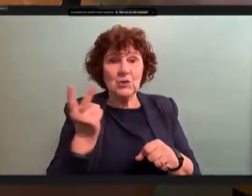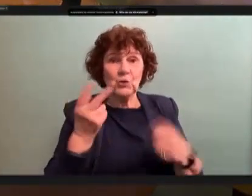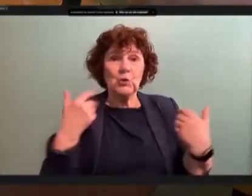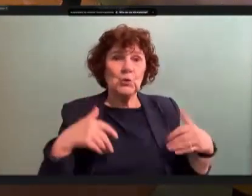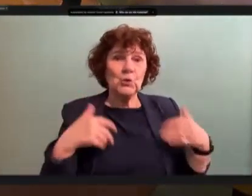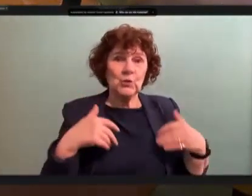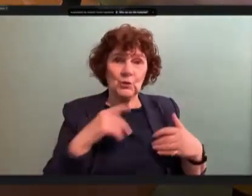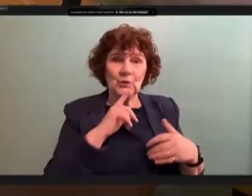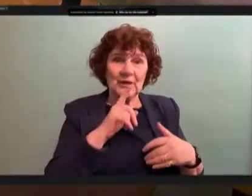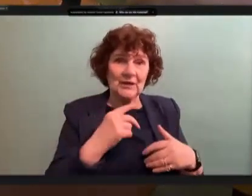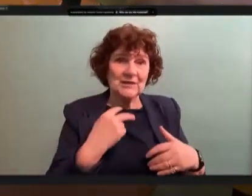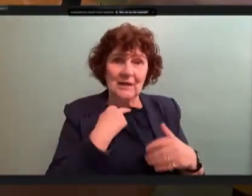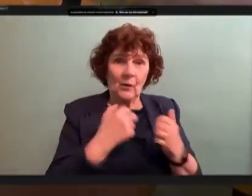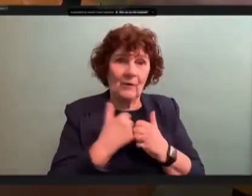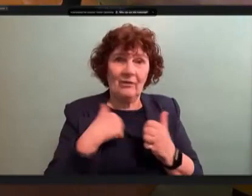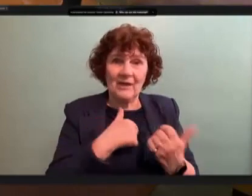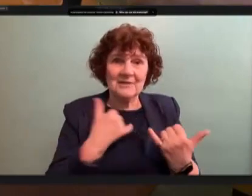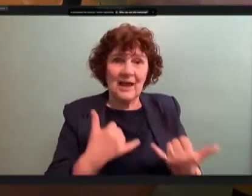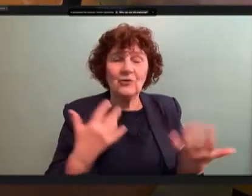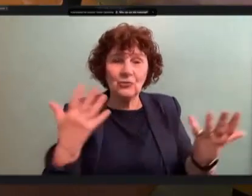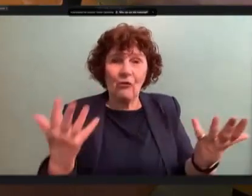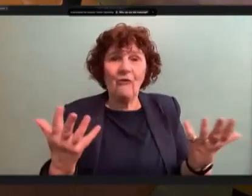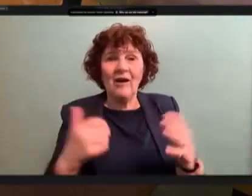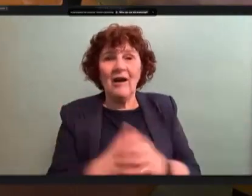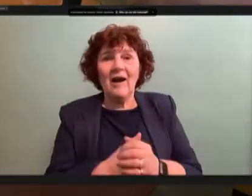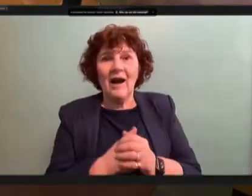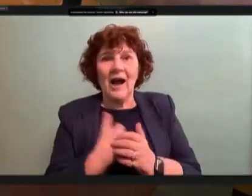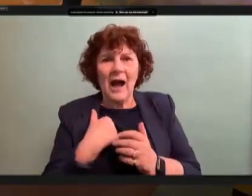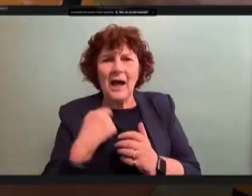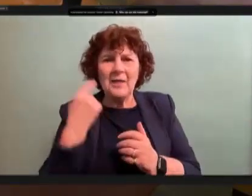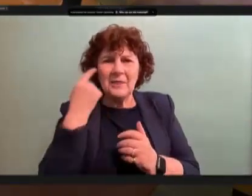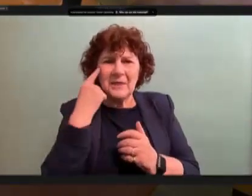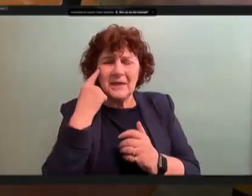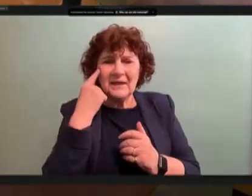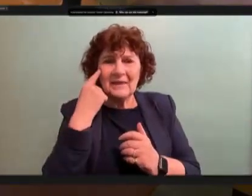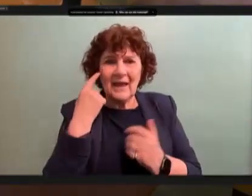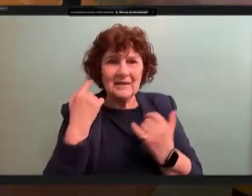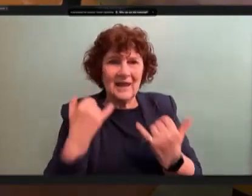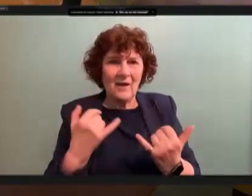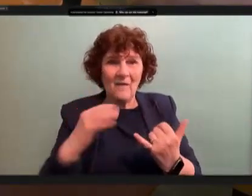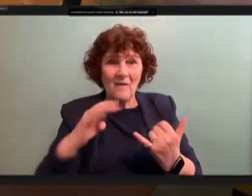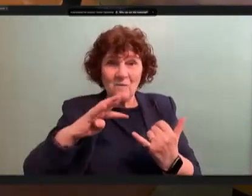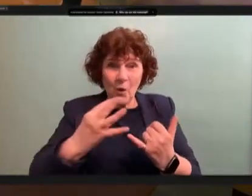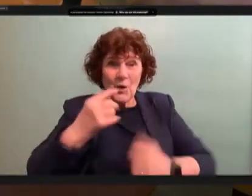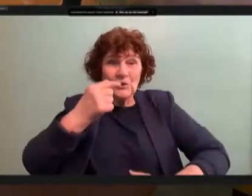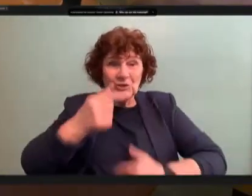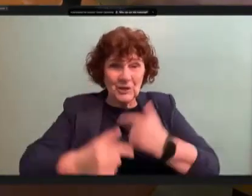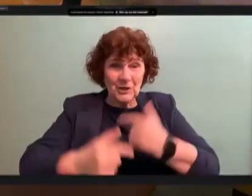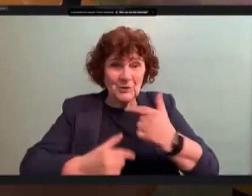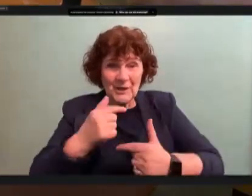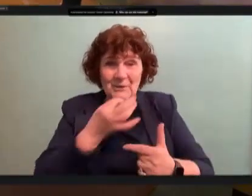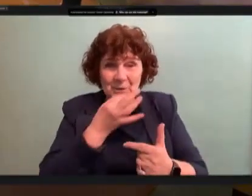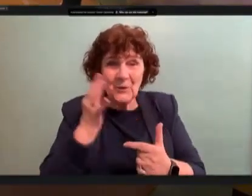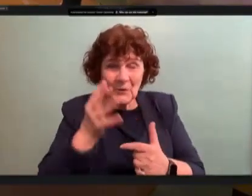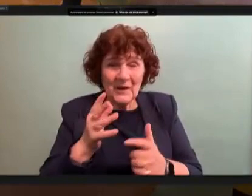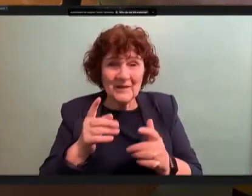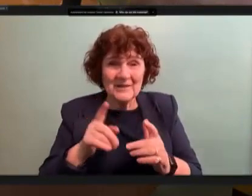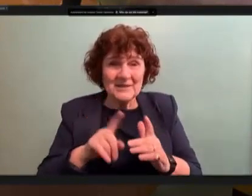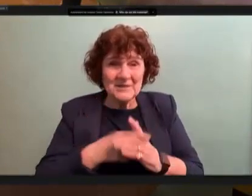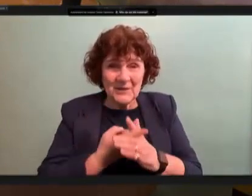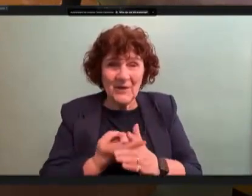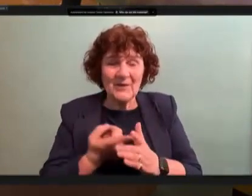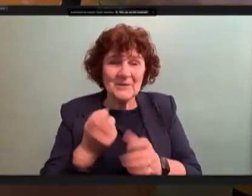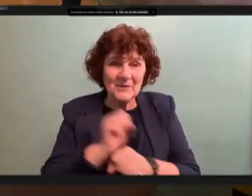they're stuck to us now. So, and I think that that's the 4th generation that we're coming on. I hope we get served millions and millions of